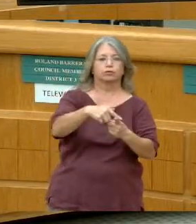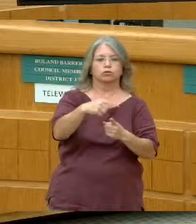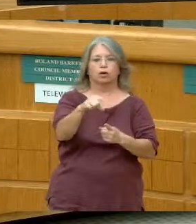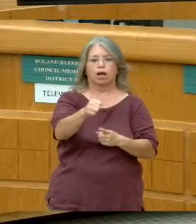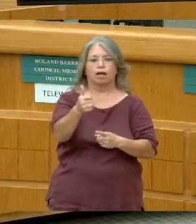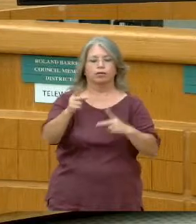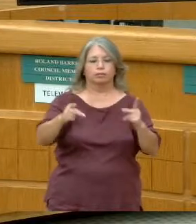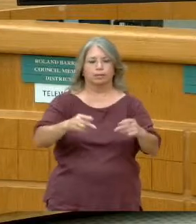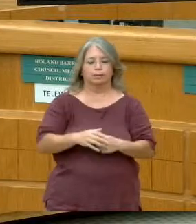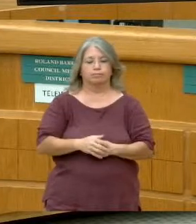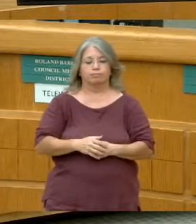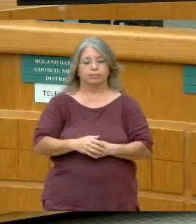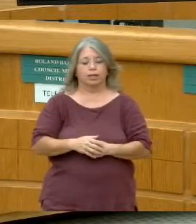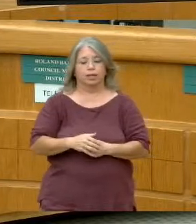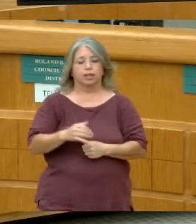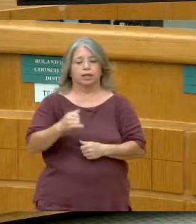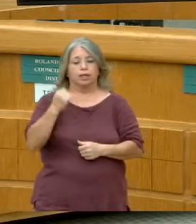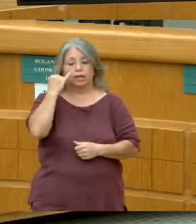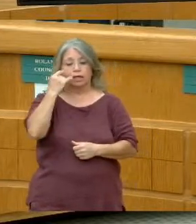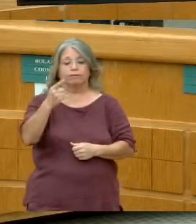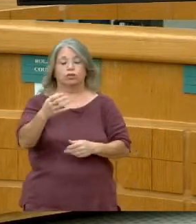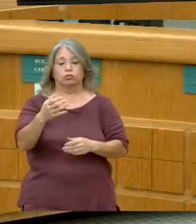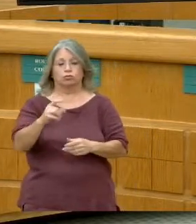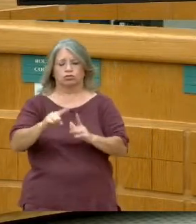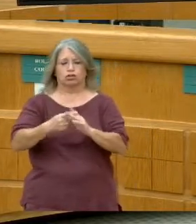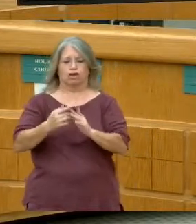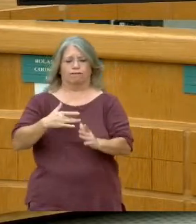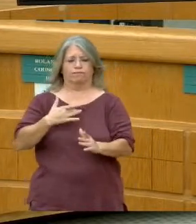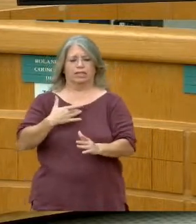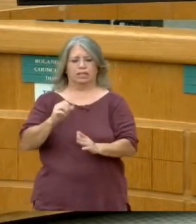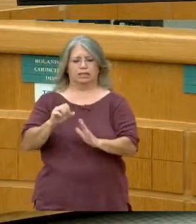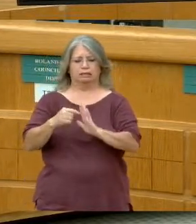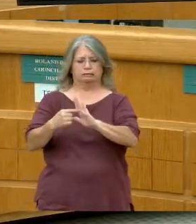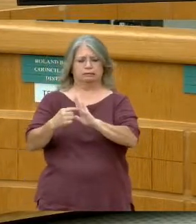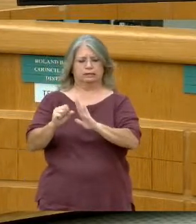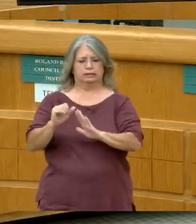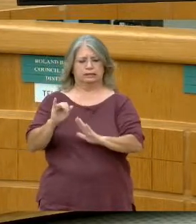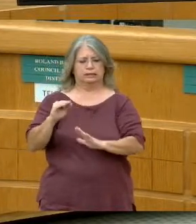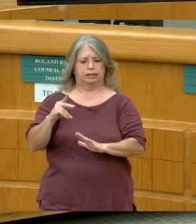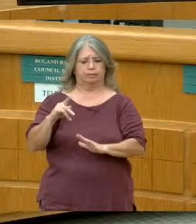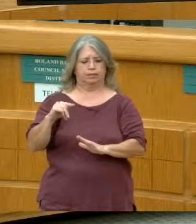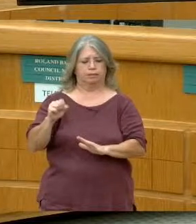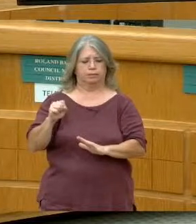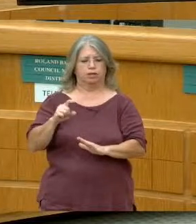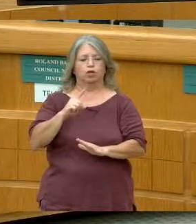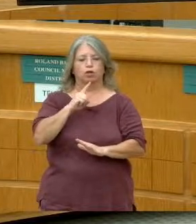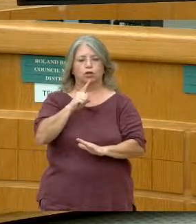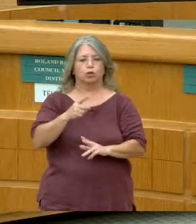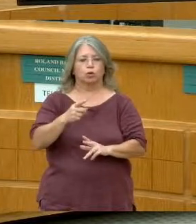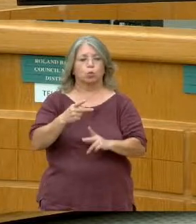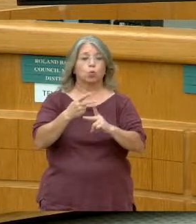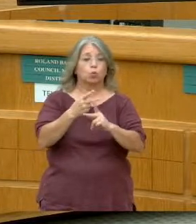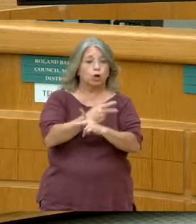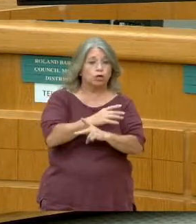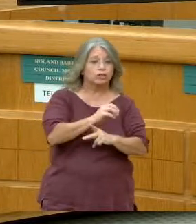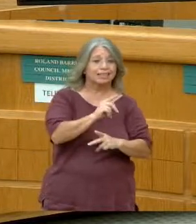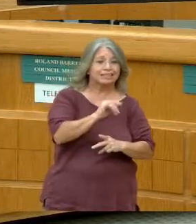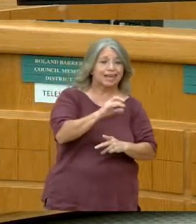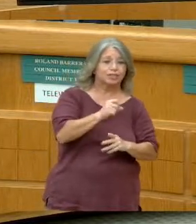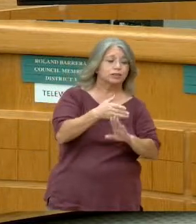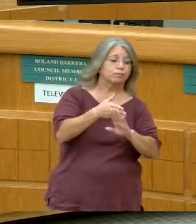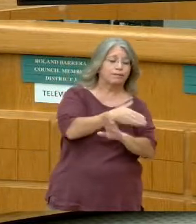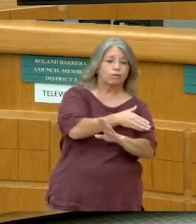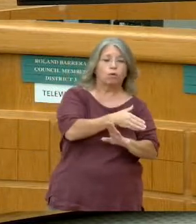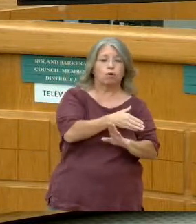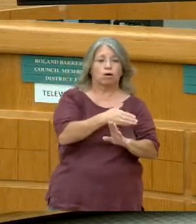symptoms, you're the most contagious before you have the symptoms. And so you don't know you have COVID when you're transmitting it the most. That's